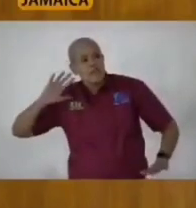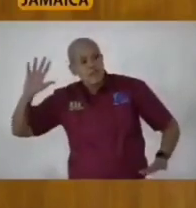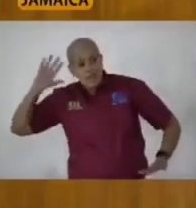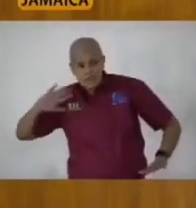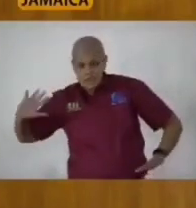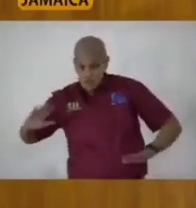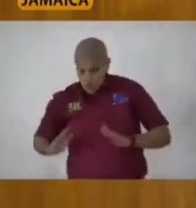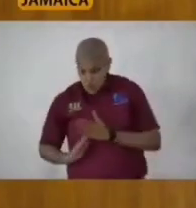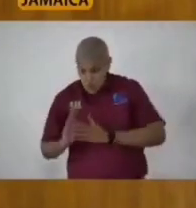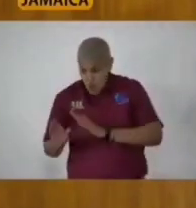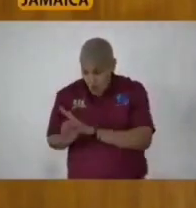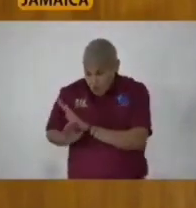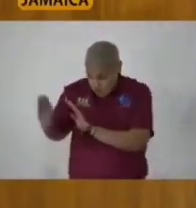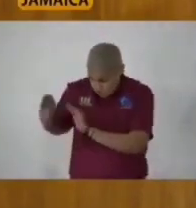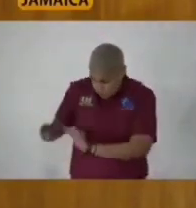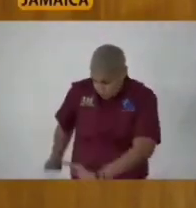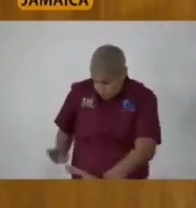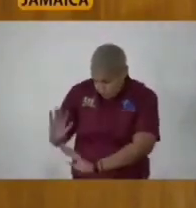of the Constitution.